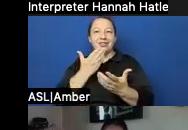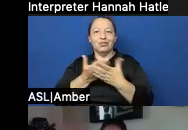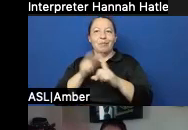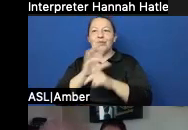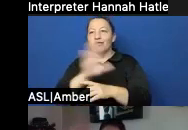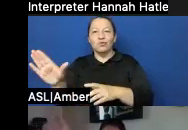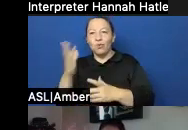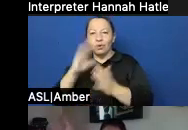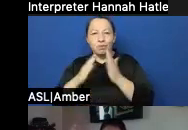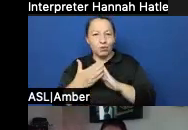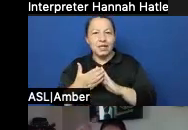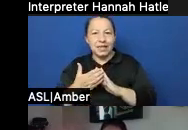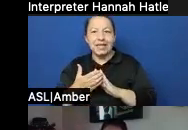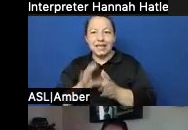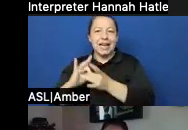Collaborations.